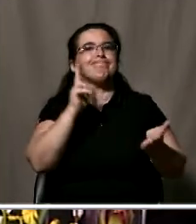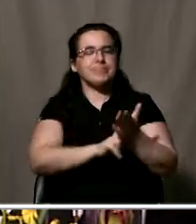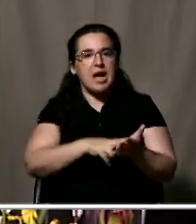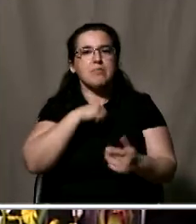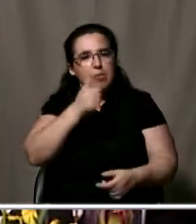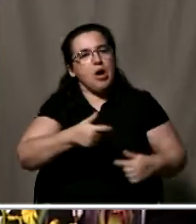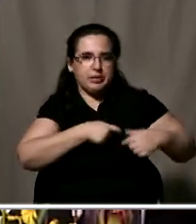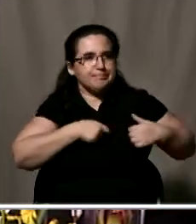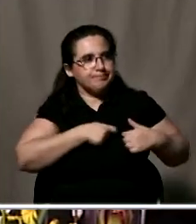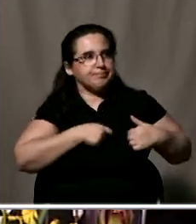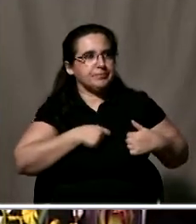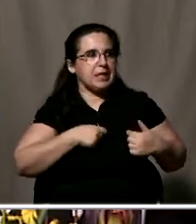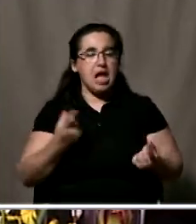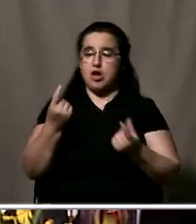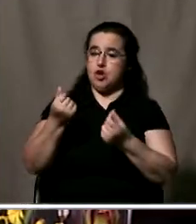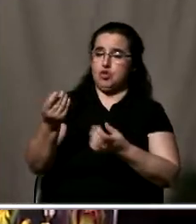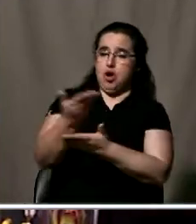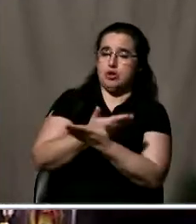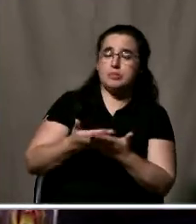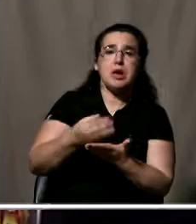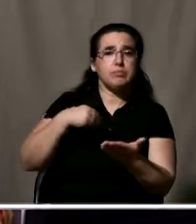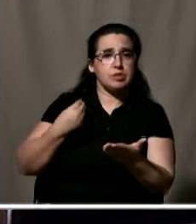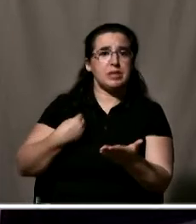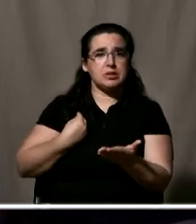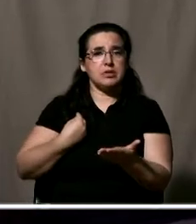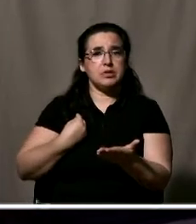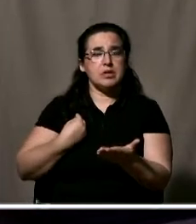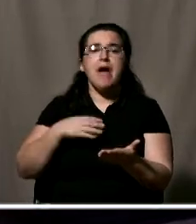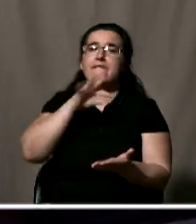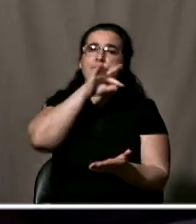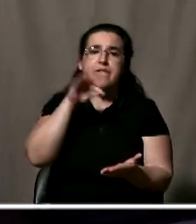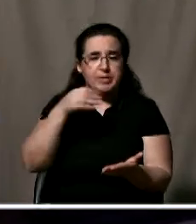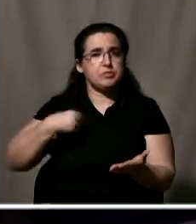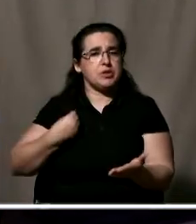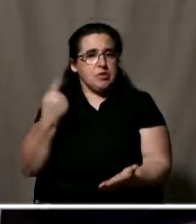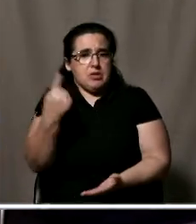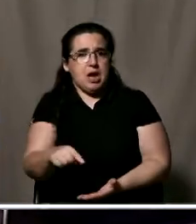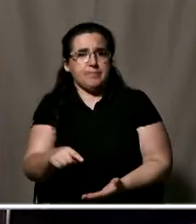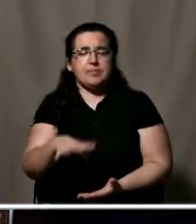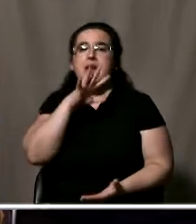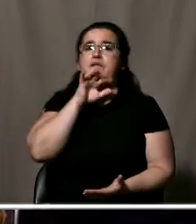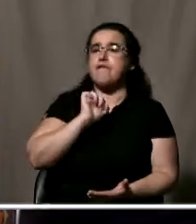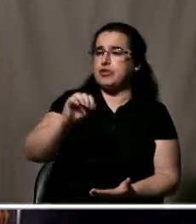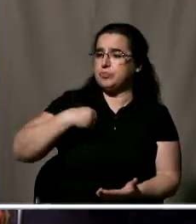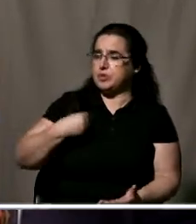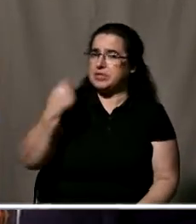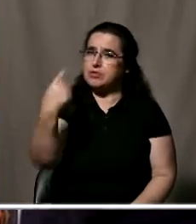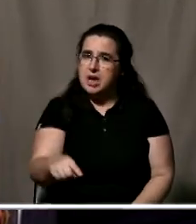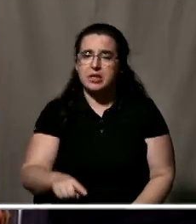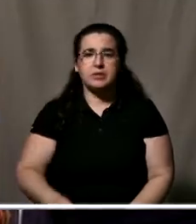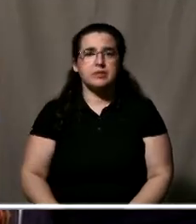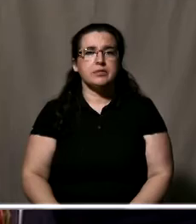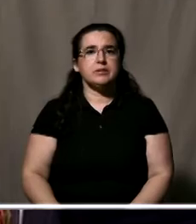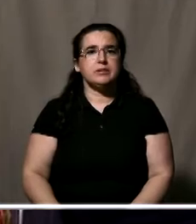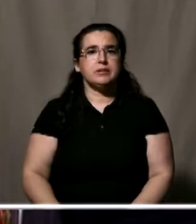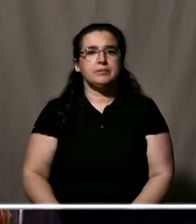economy. Tão preocupados com a economia. So worried about their families. Preocupados com as suas famílias. So worried about their children. Preocupados com as suas crianças, os seus filhos.